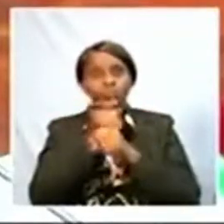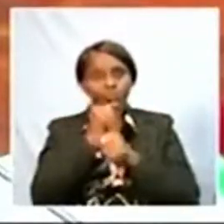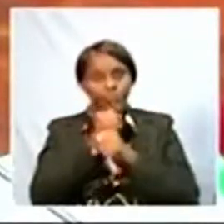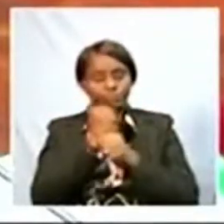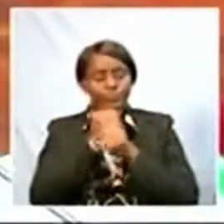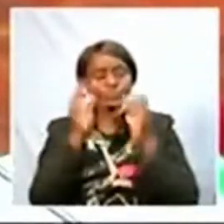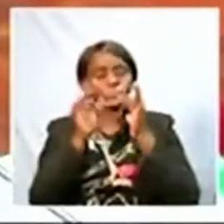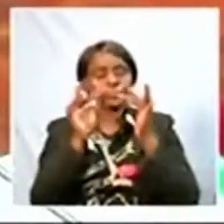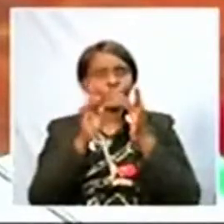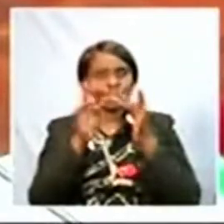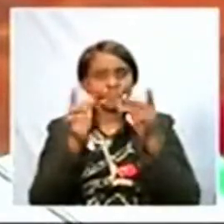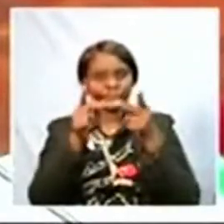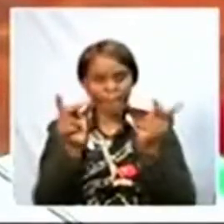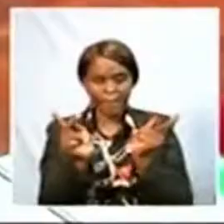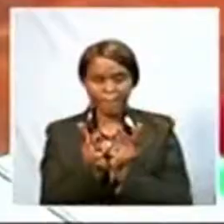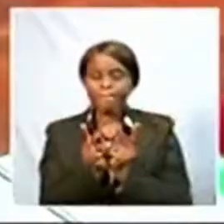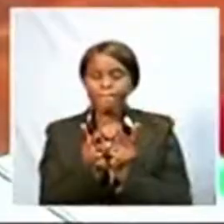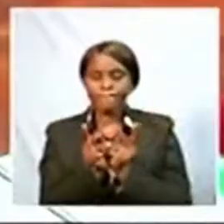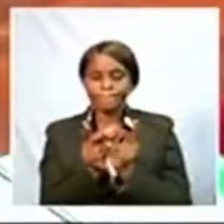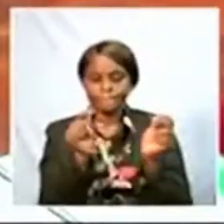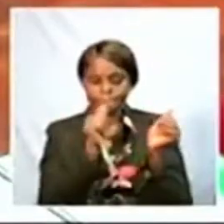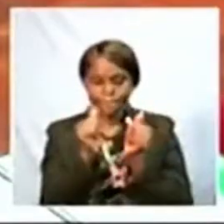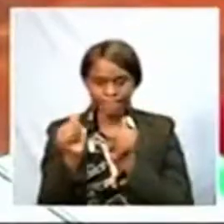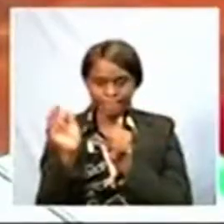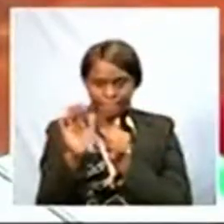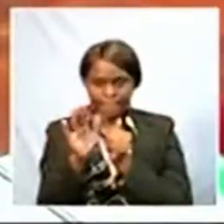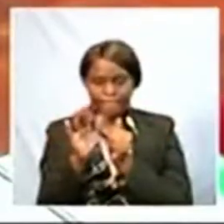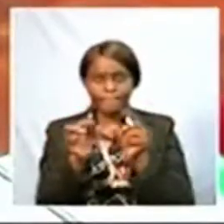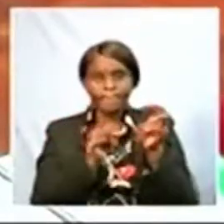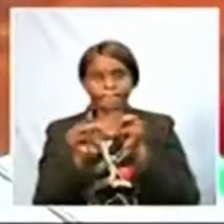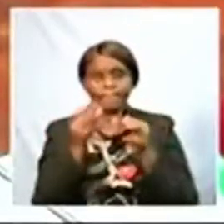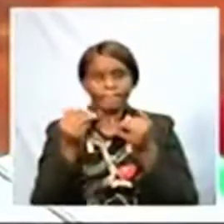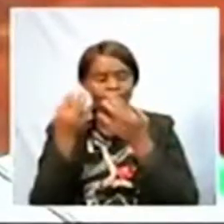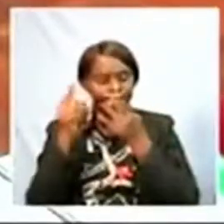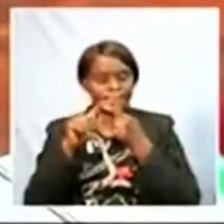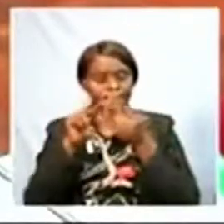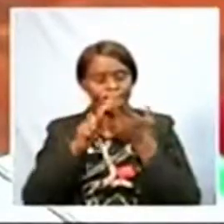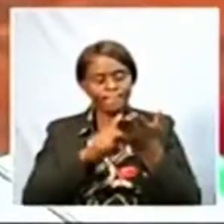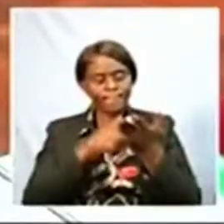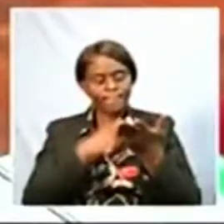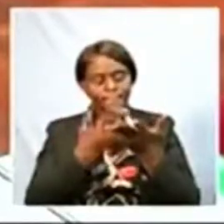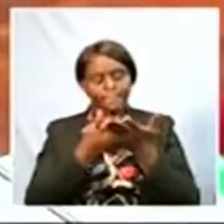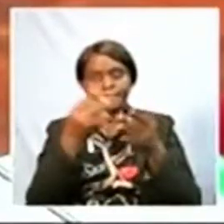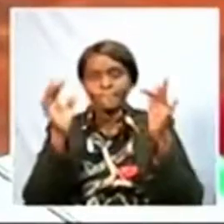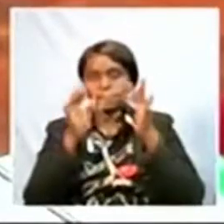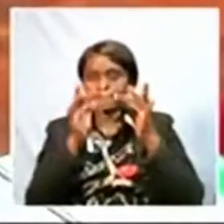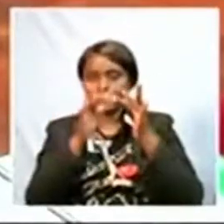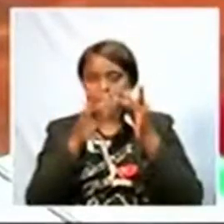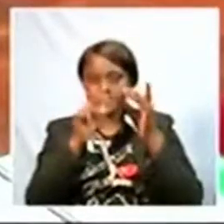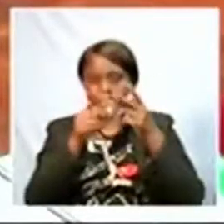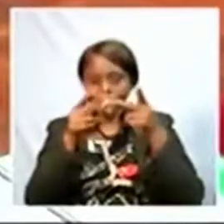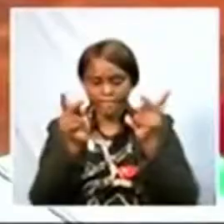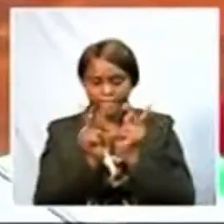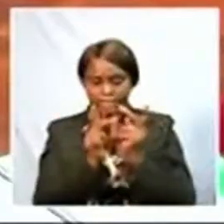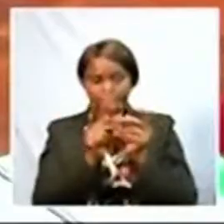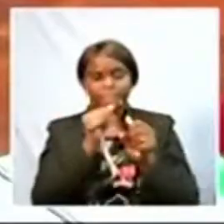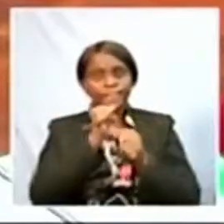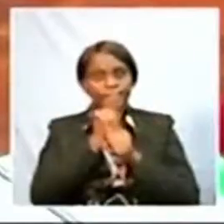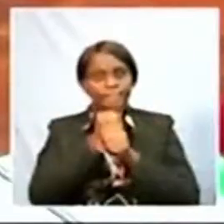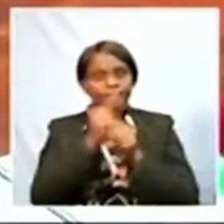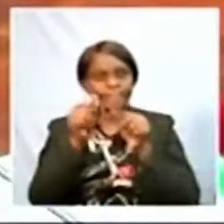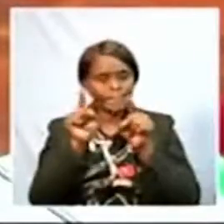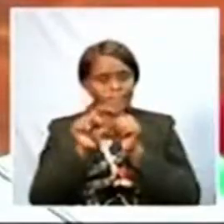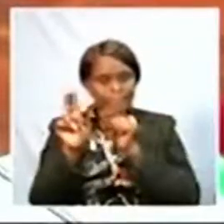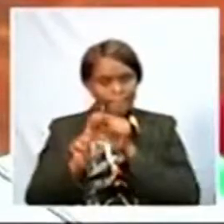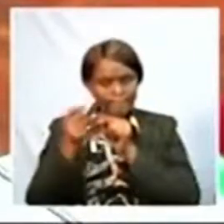online platform. Action taken. Management wishes to report that the online platform has since been activated and the